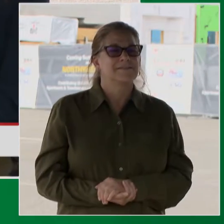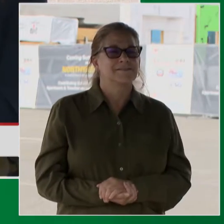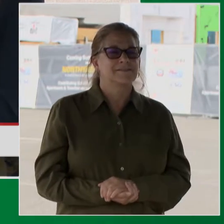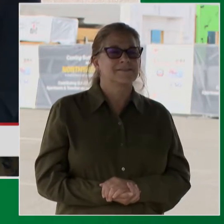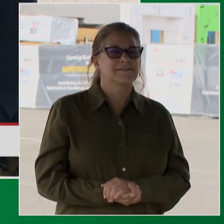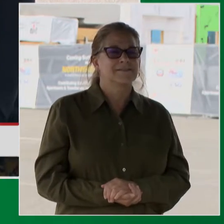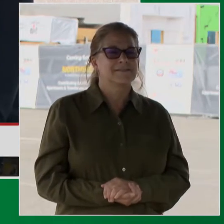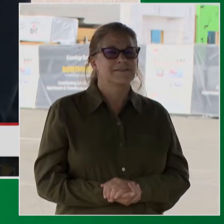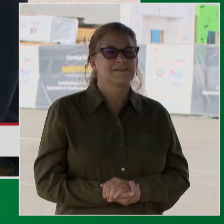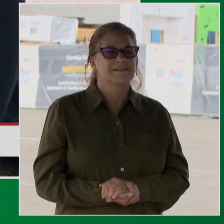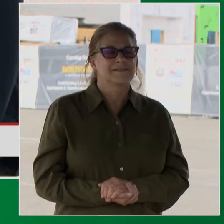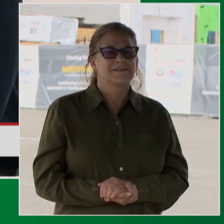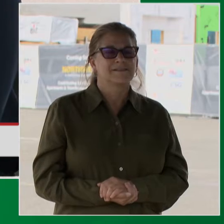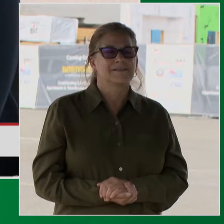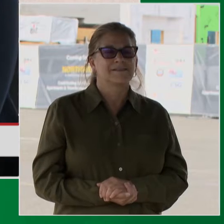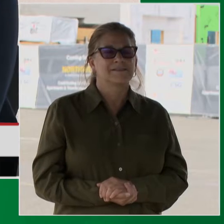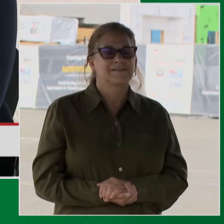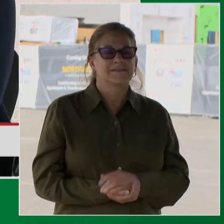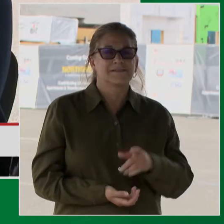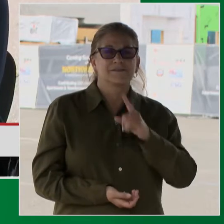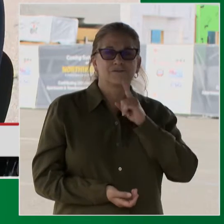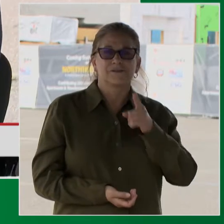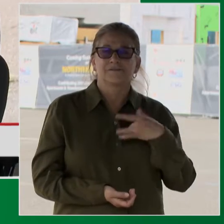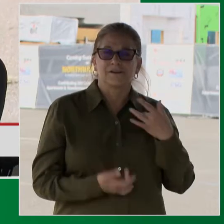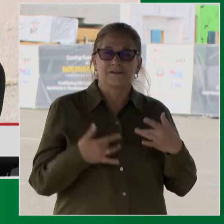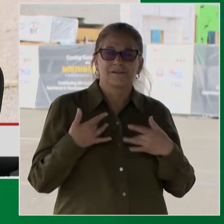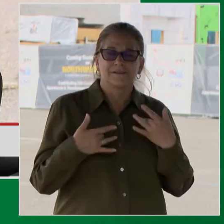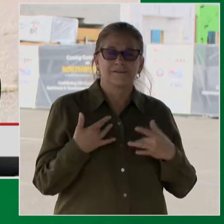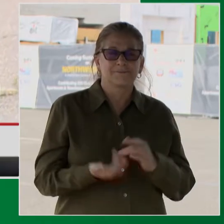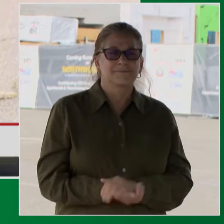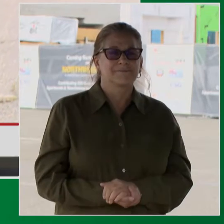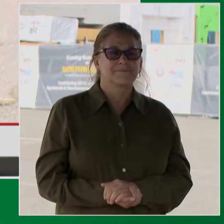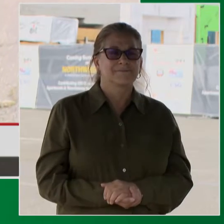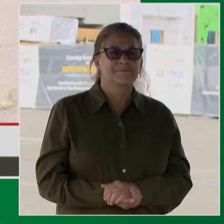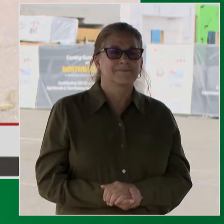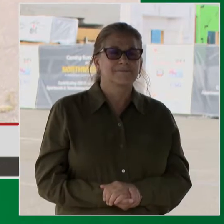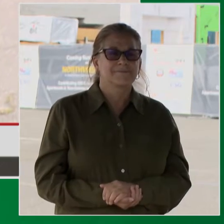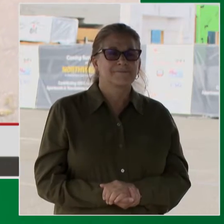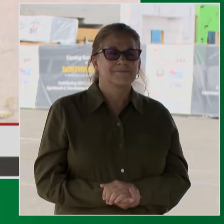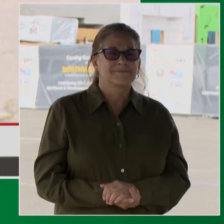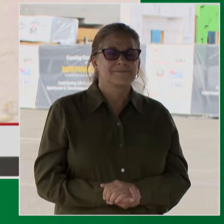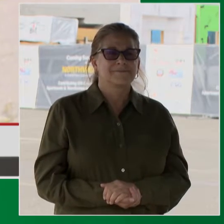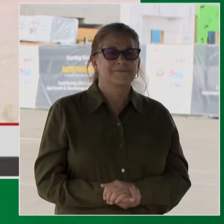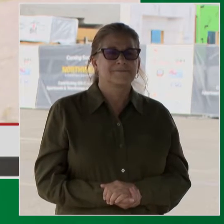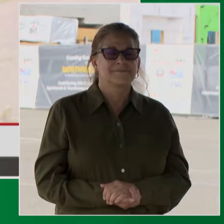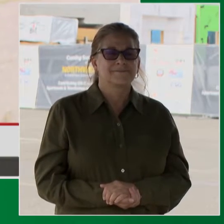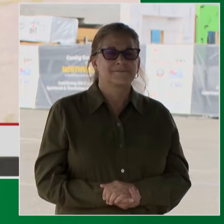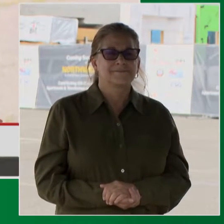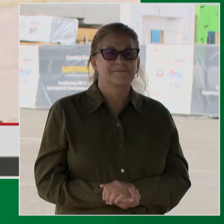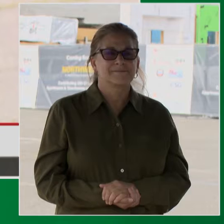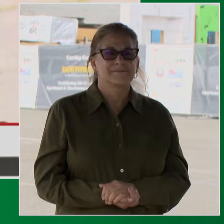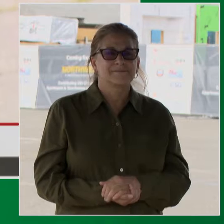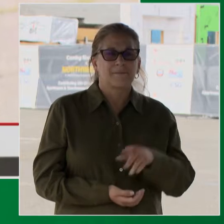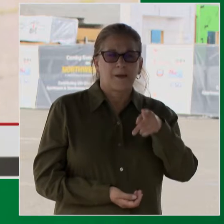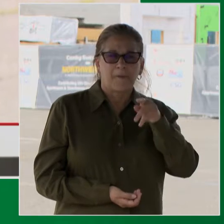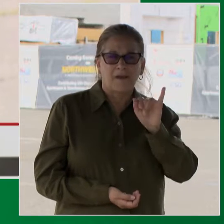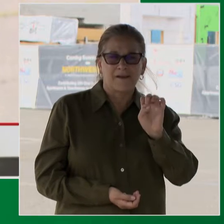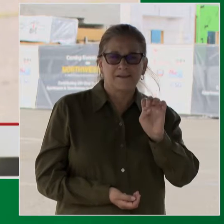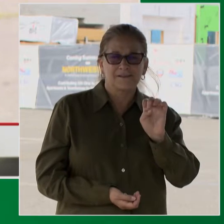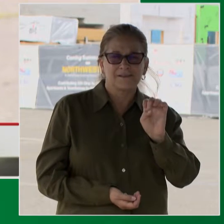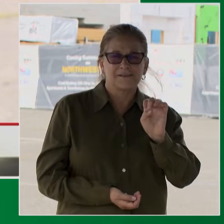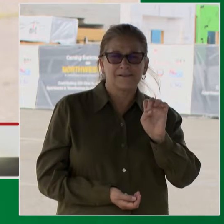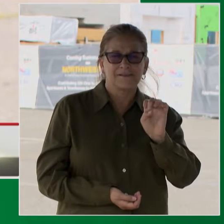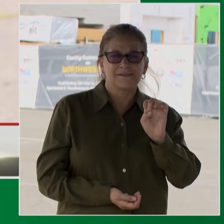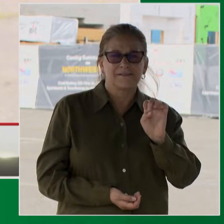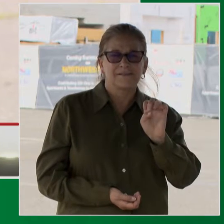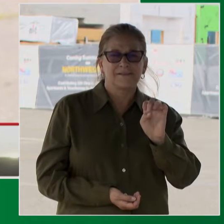exciting work around place. And place, that sounds like a very broad concept, but we know what that is, right? It's how